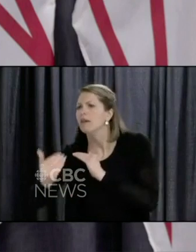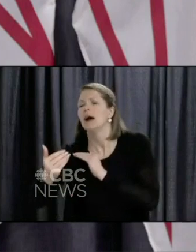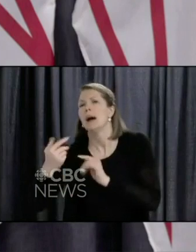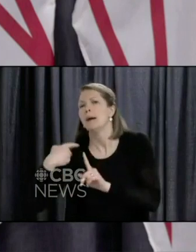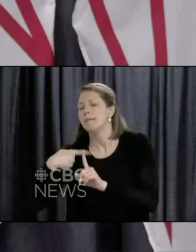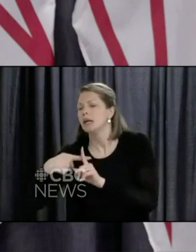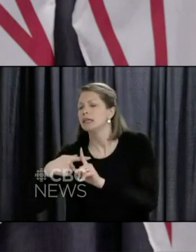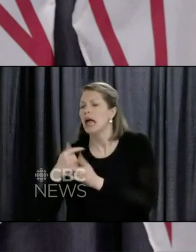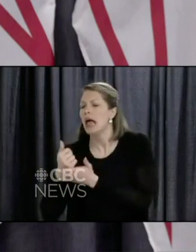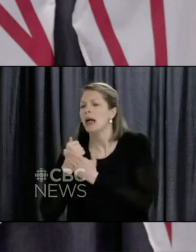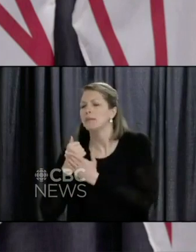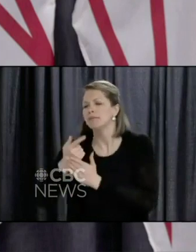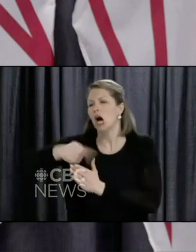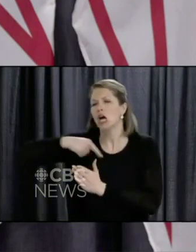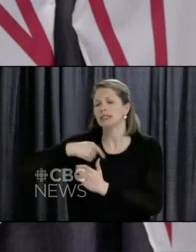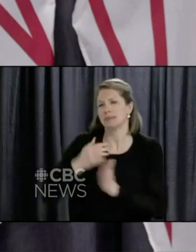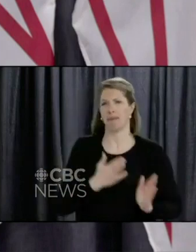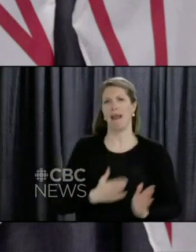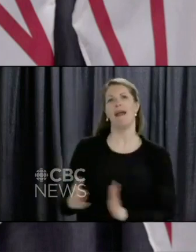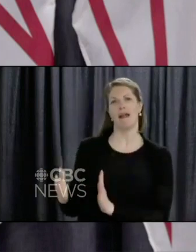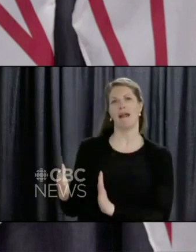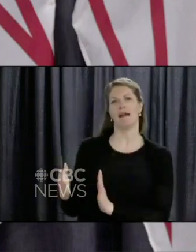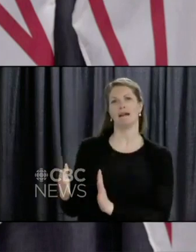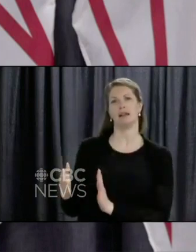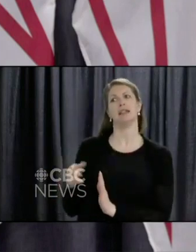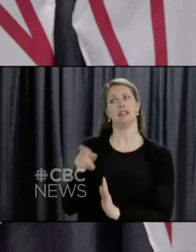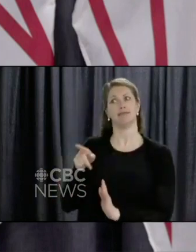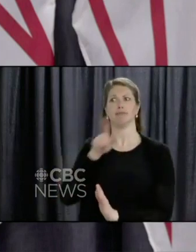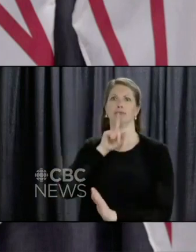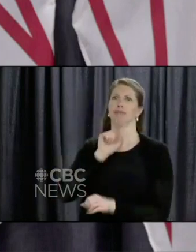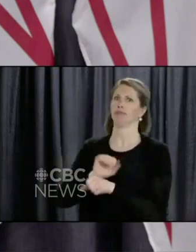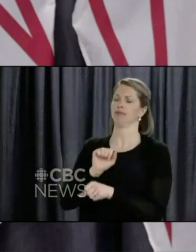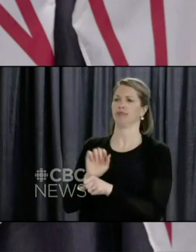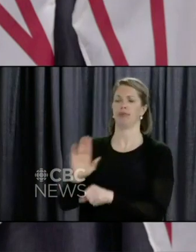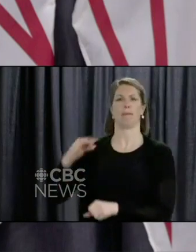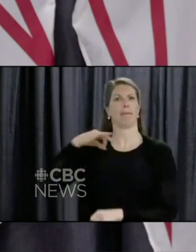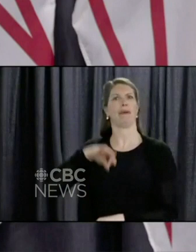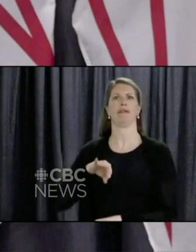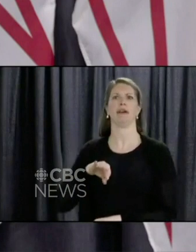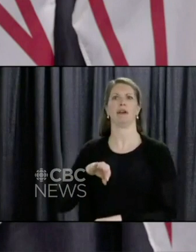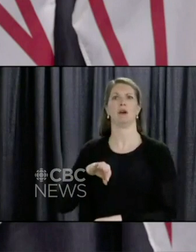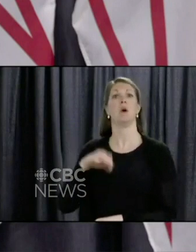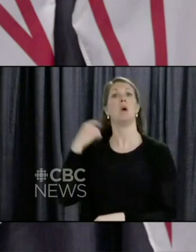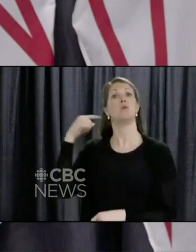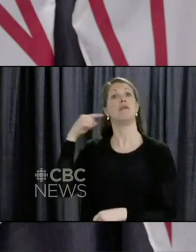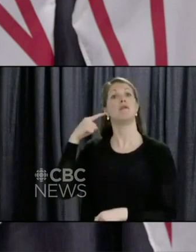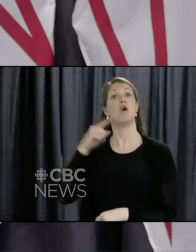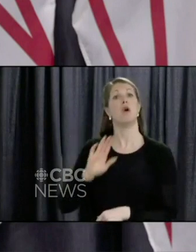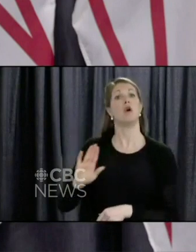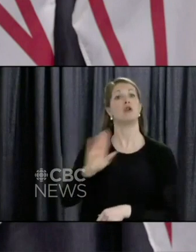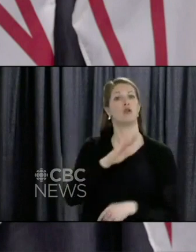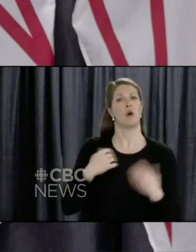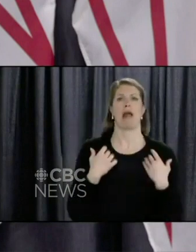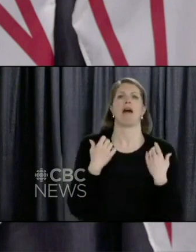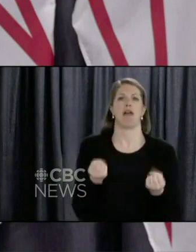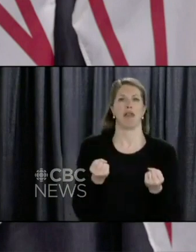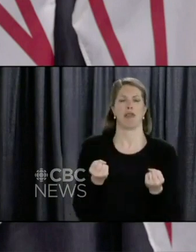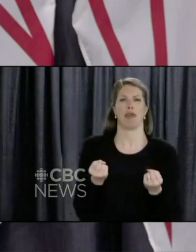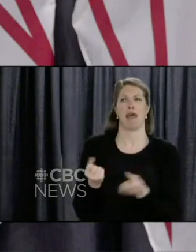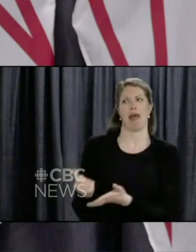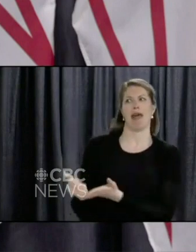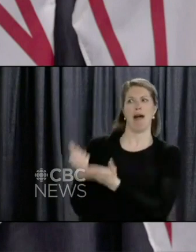province. That team helps us plan and prepare for your healthcare needs. Dr. Rahman leads the